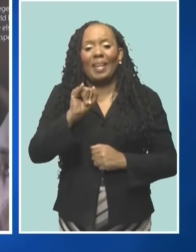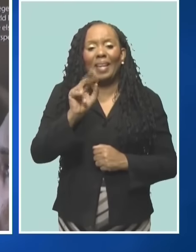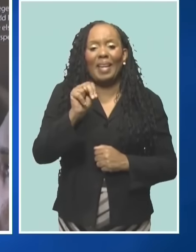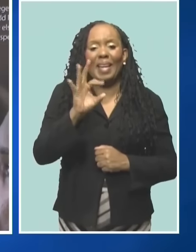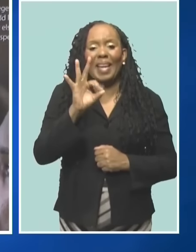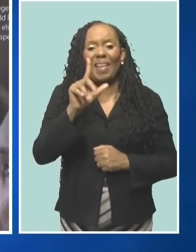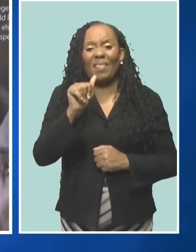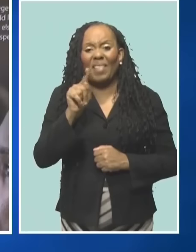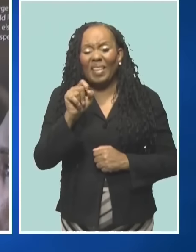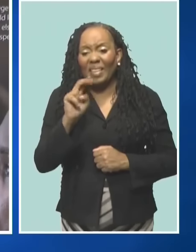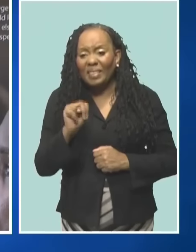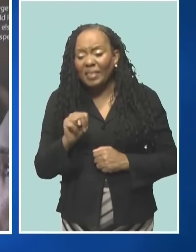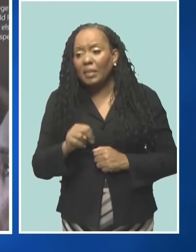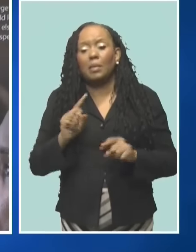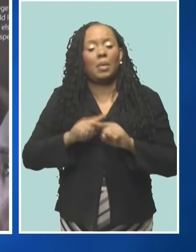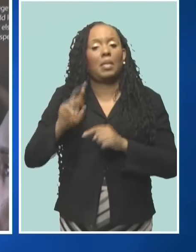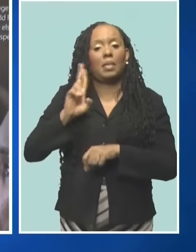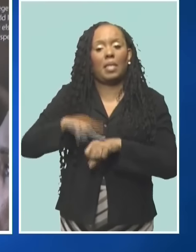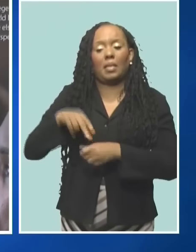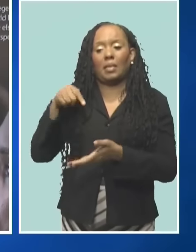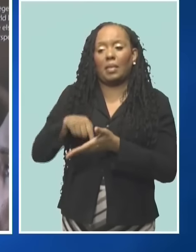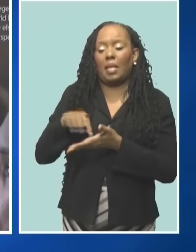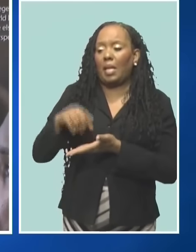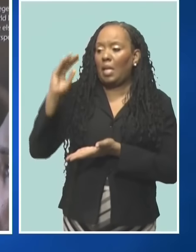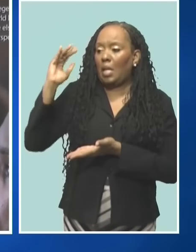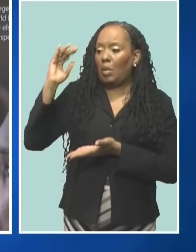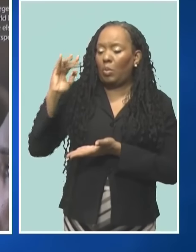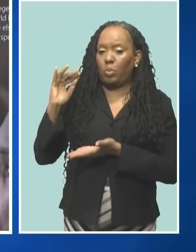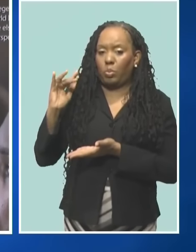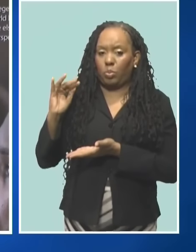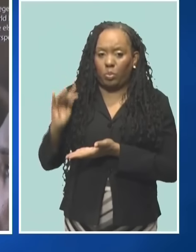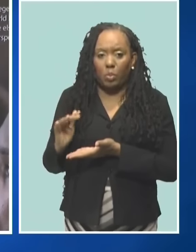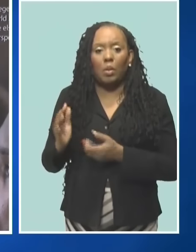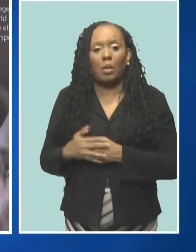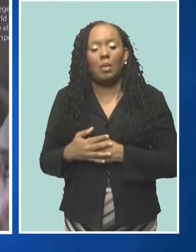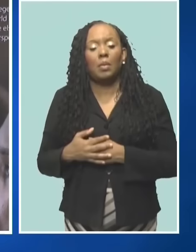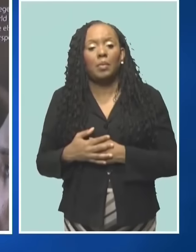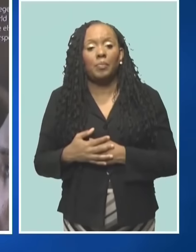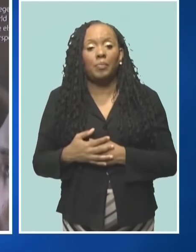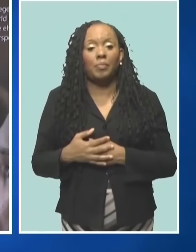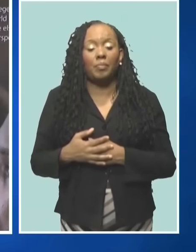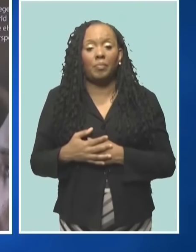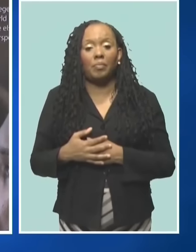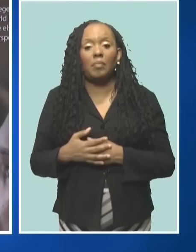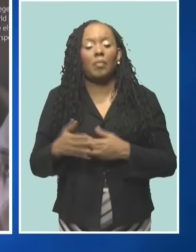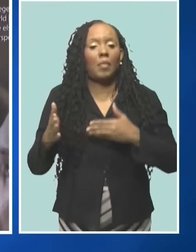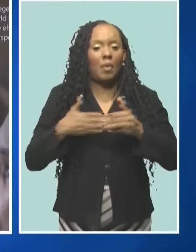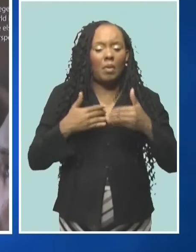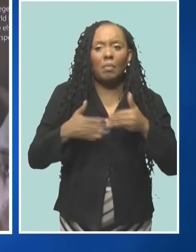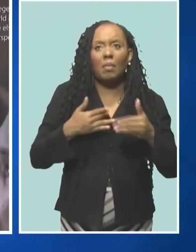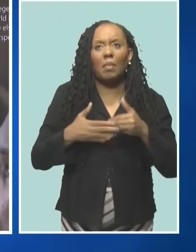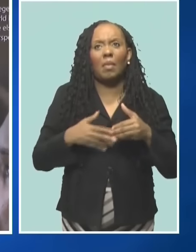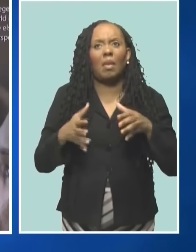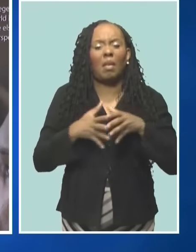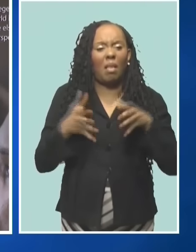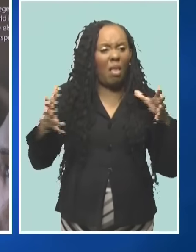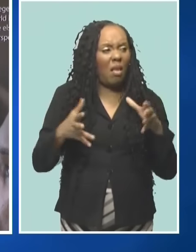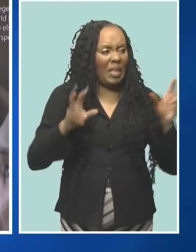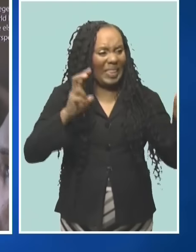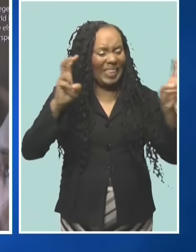debt has seen a reduction, now only paying 30 cents out of every dollar to service debt. Despite the many polycrises, the